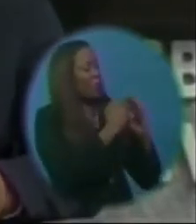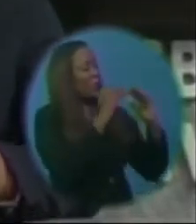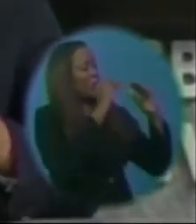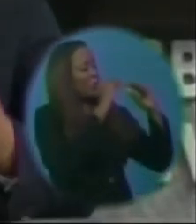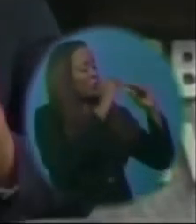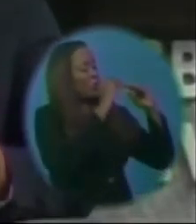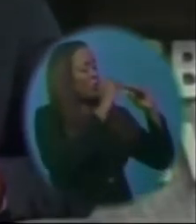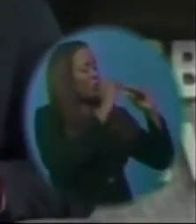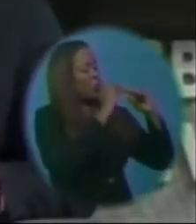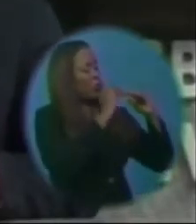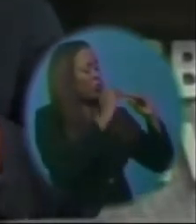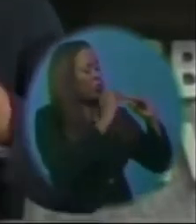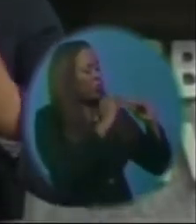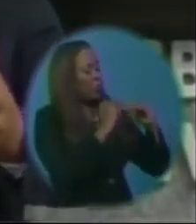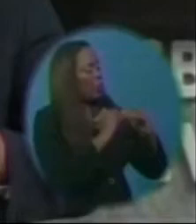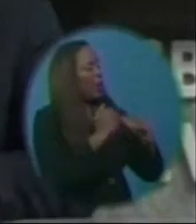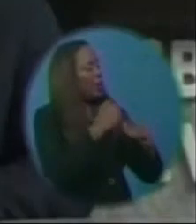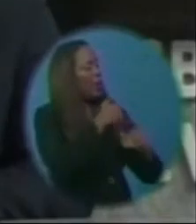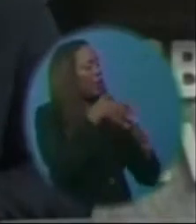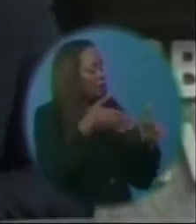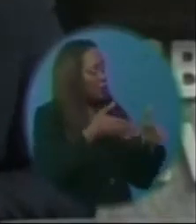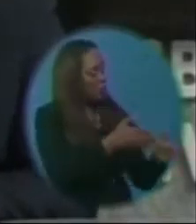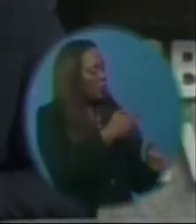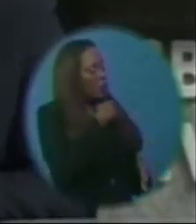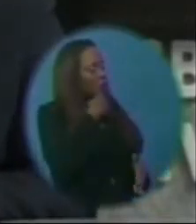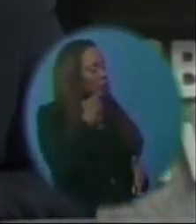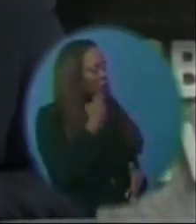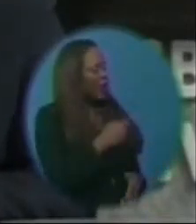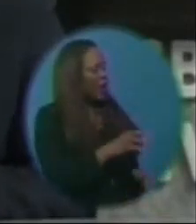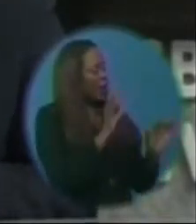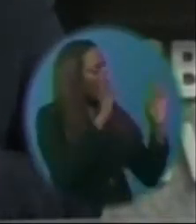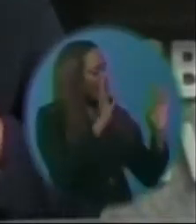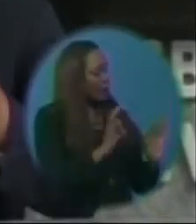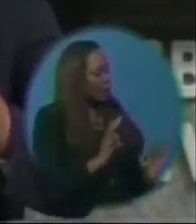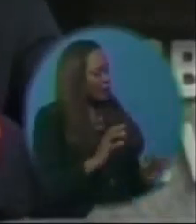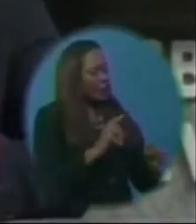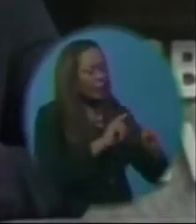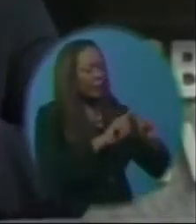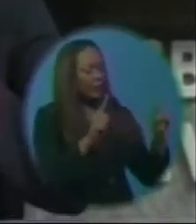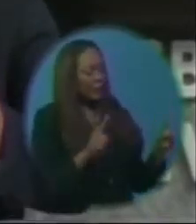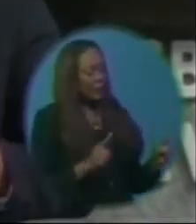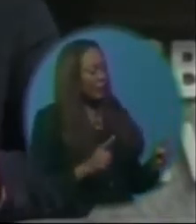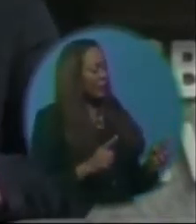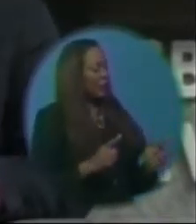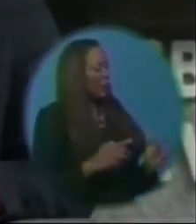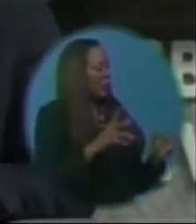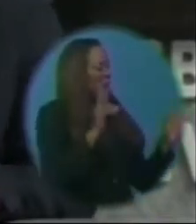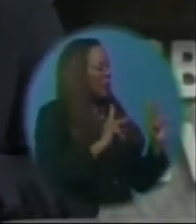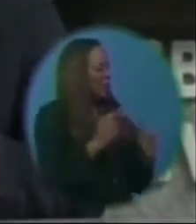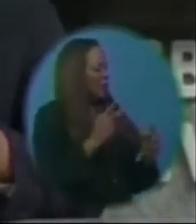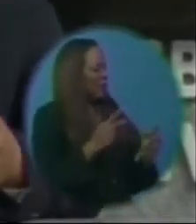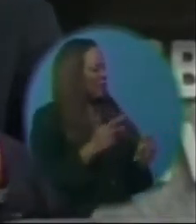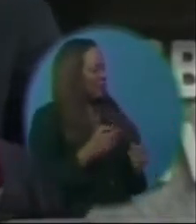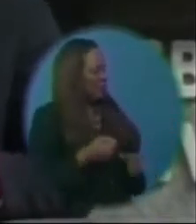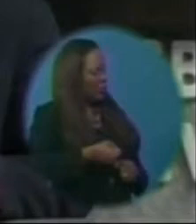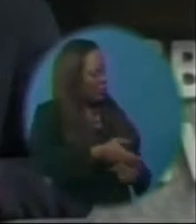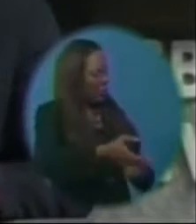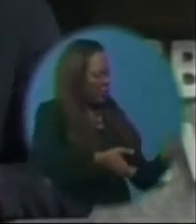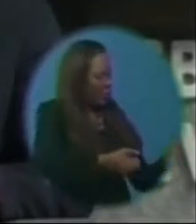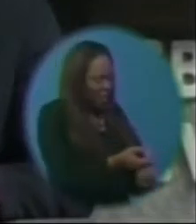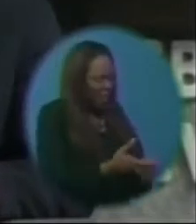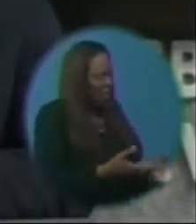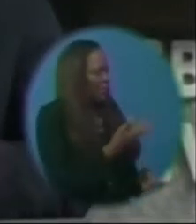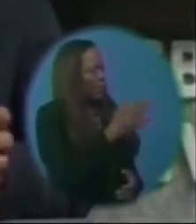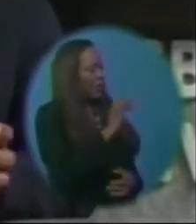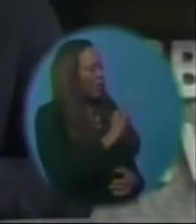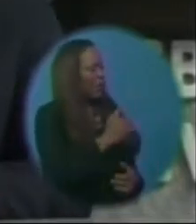drying. But then because of stuff in the system, rags, whatever the case may be, those pumps shut down. So we've finally gotten to the stage